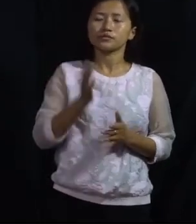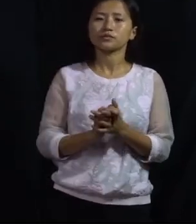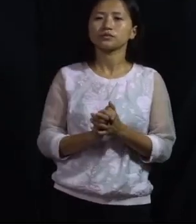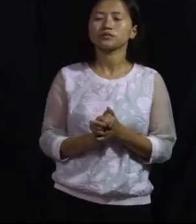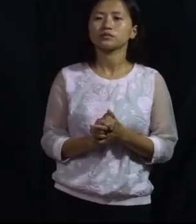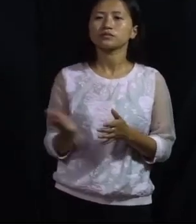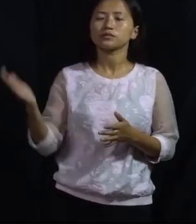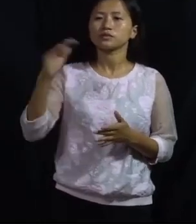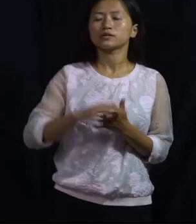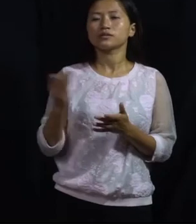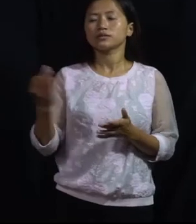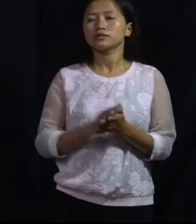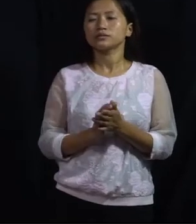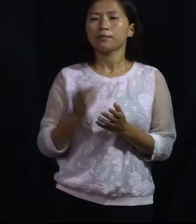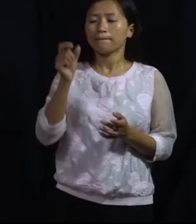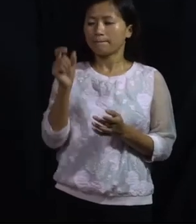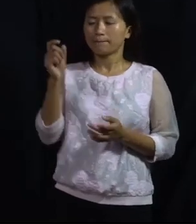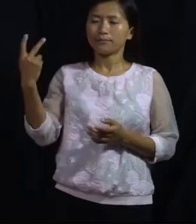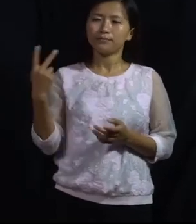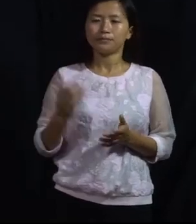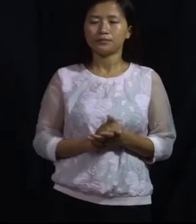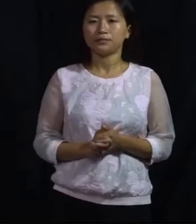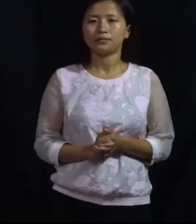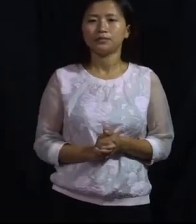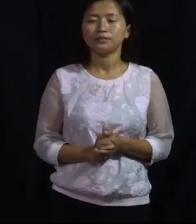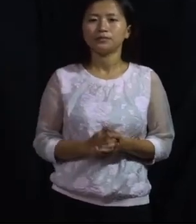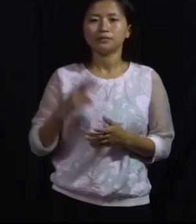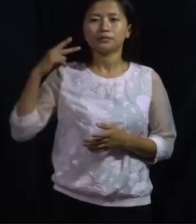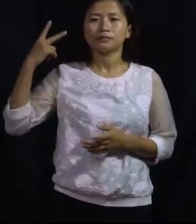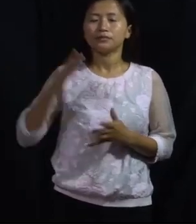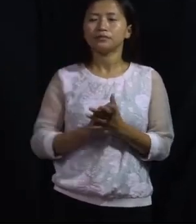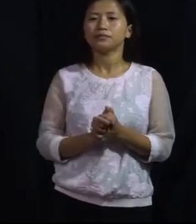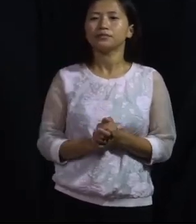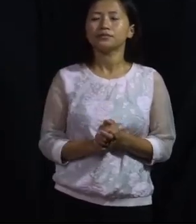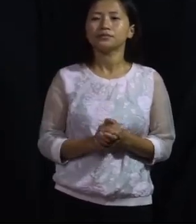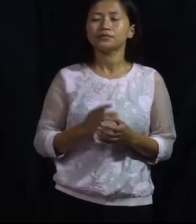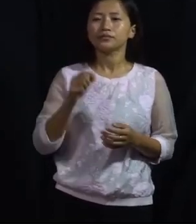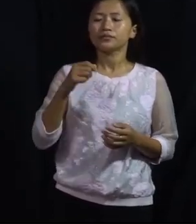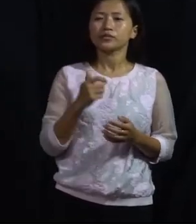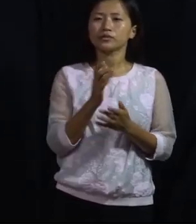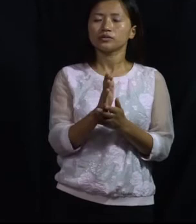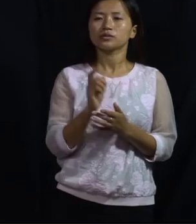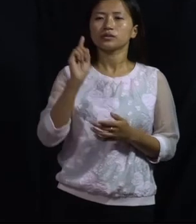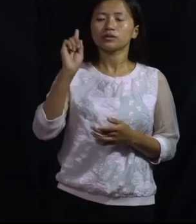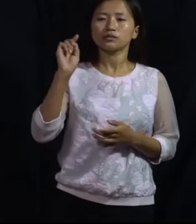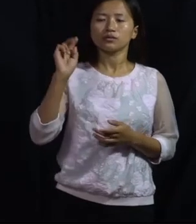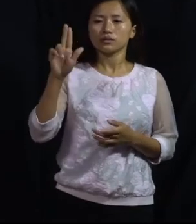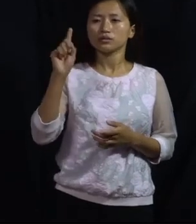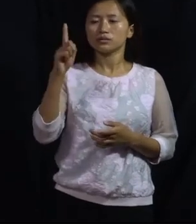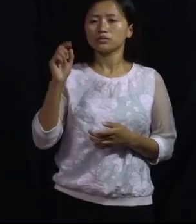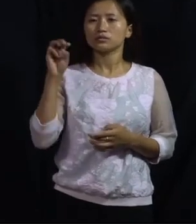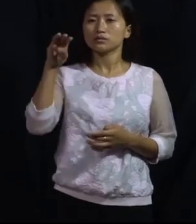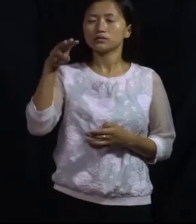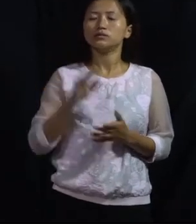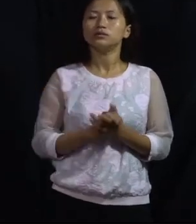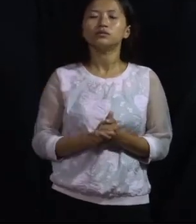the coming of a new partner, with the admission of new partner. Therefore the cash now stands at 81,000. This we